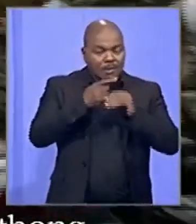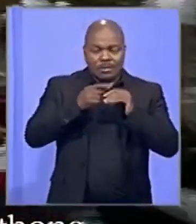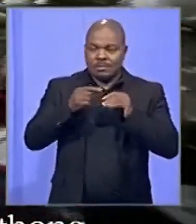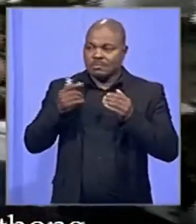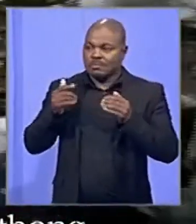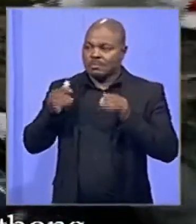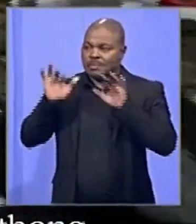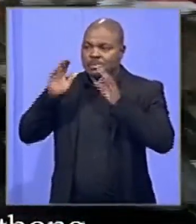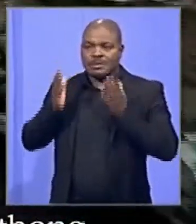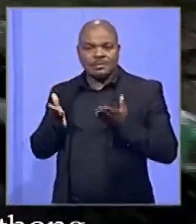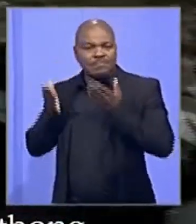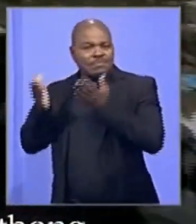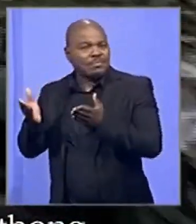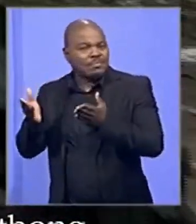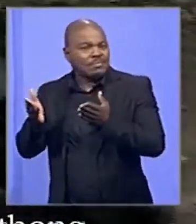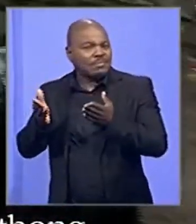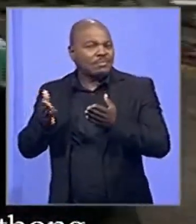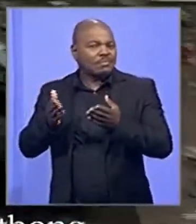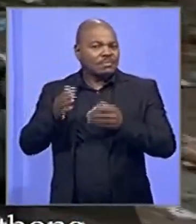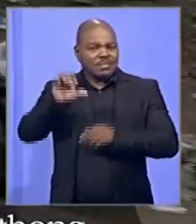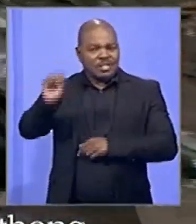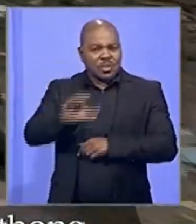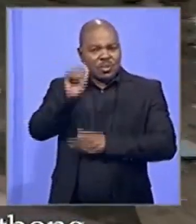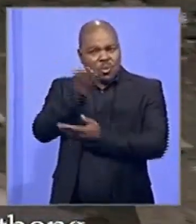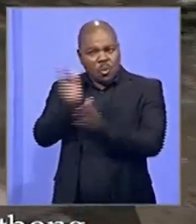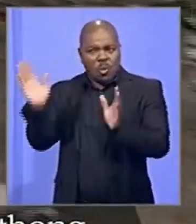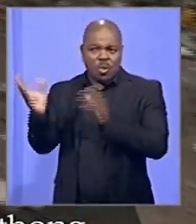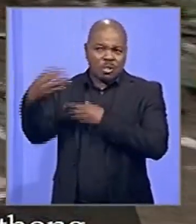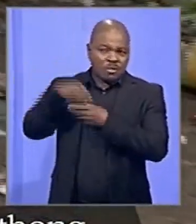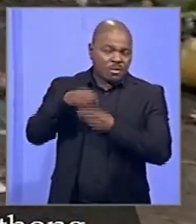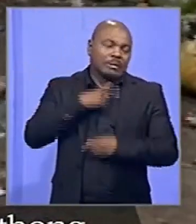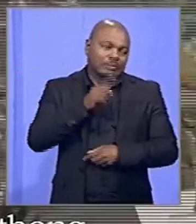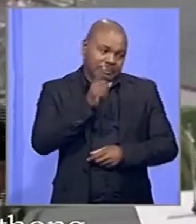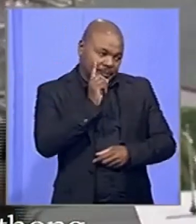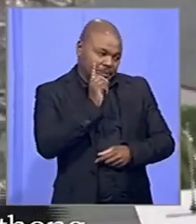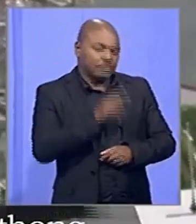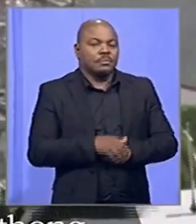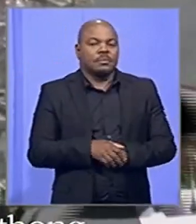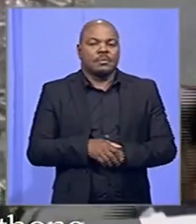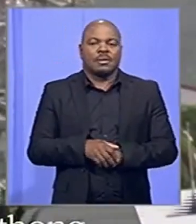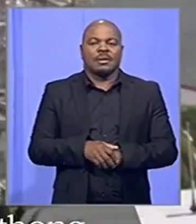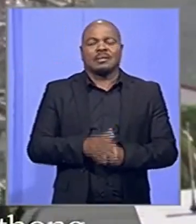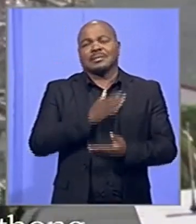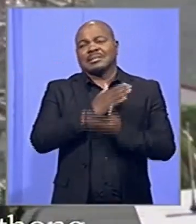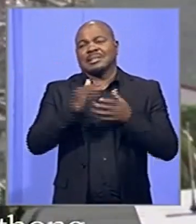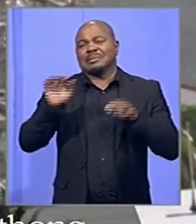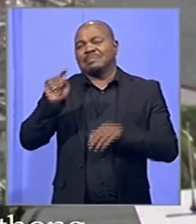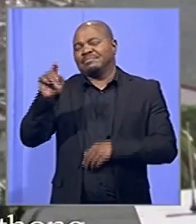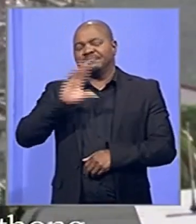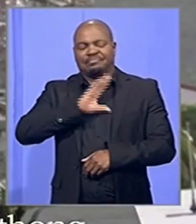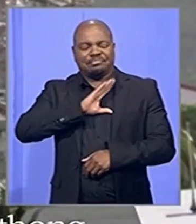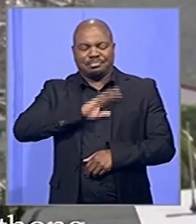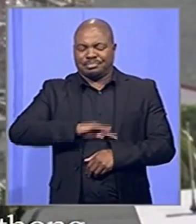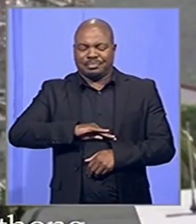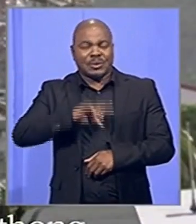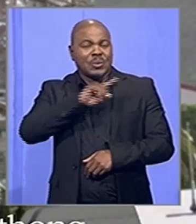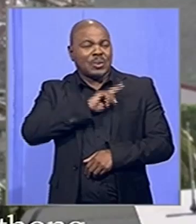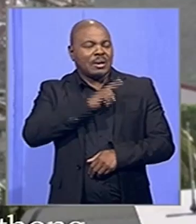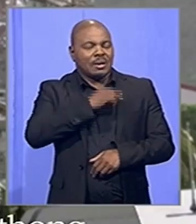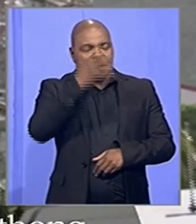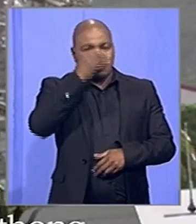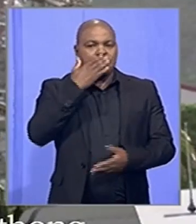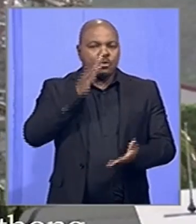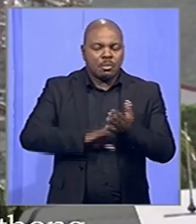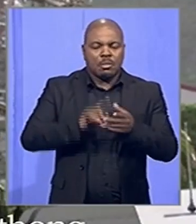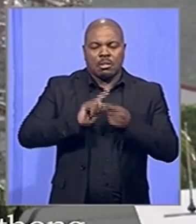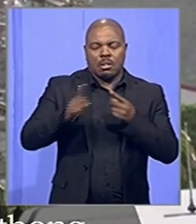service in this country and include everyone. Baahi ba bang ba felletswe ke tshepo ditshepisong tse etswang ke